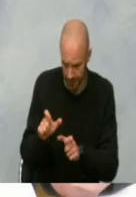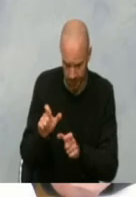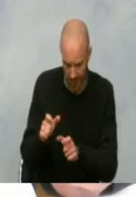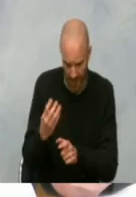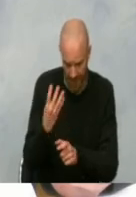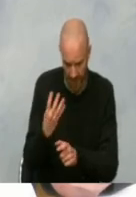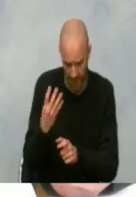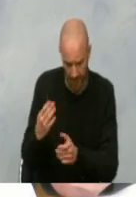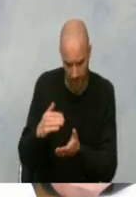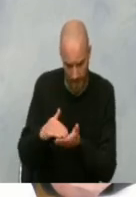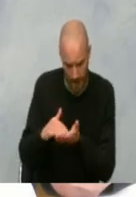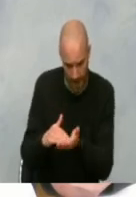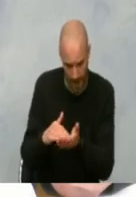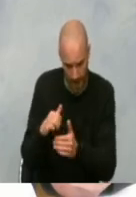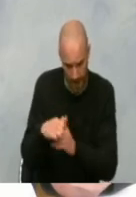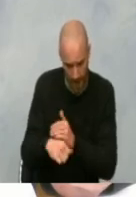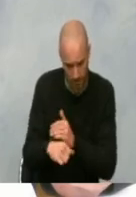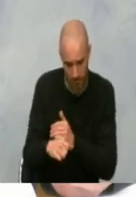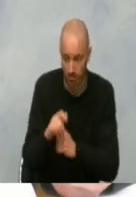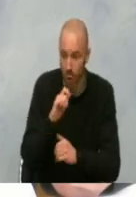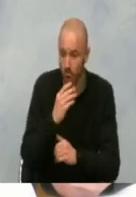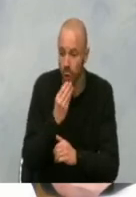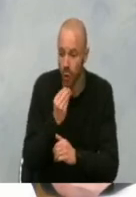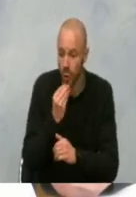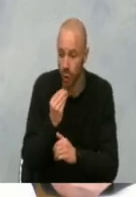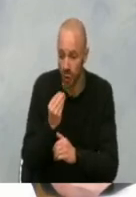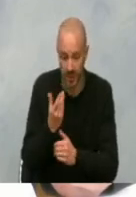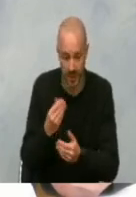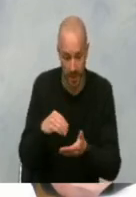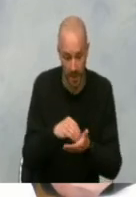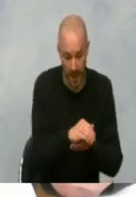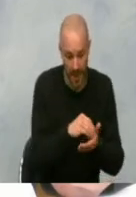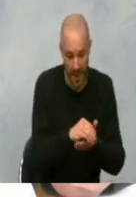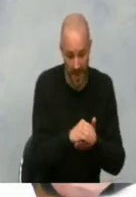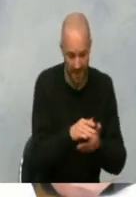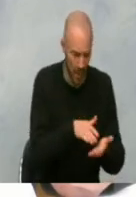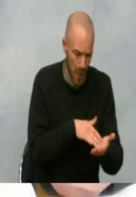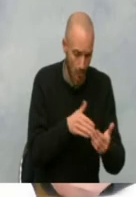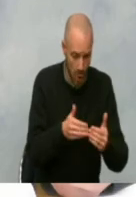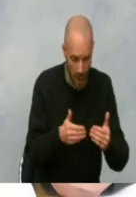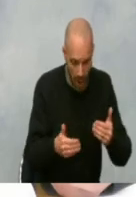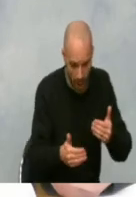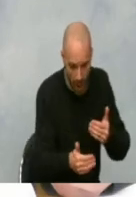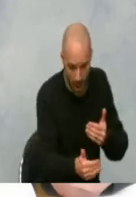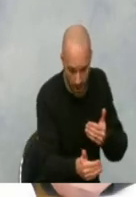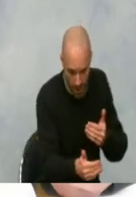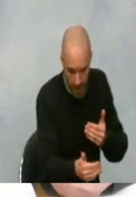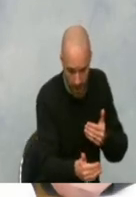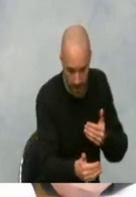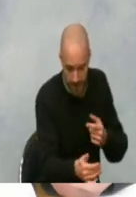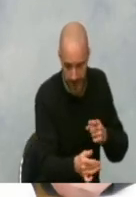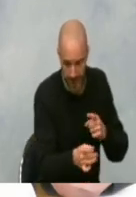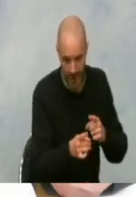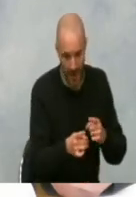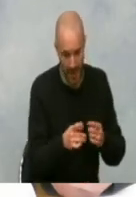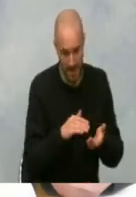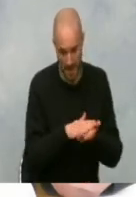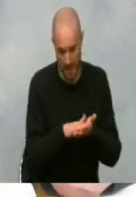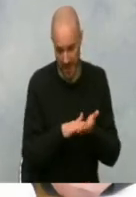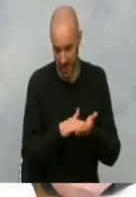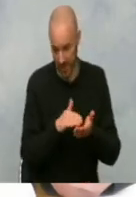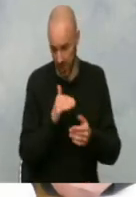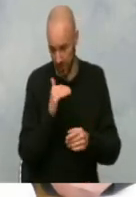be used to make those payments over that longer period of time. And there would still be headroom within